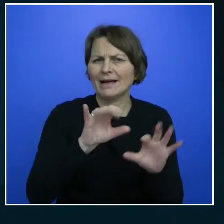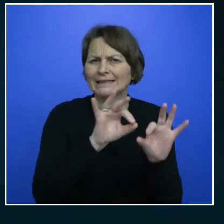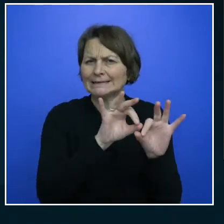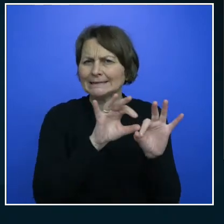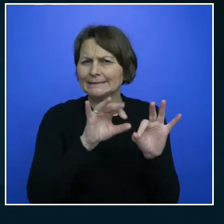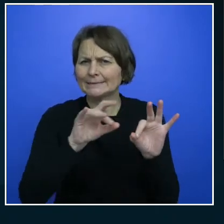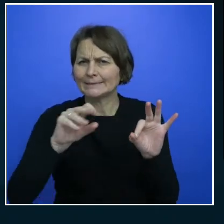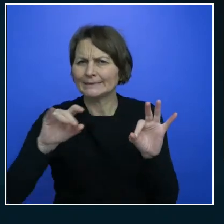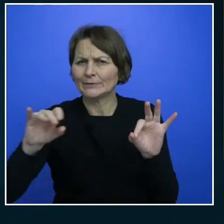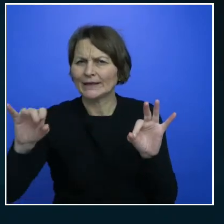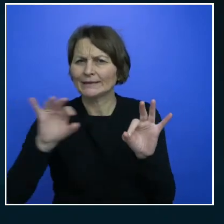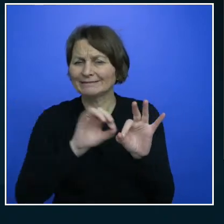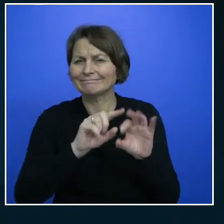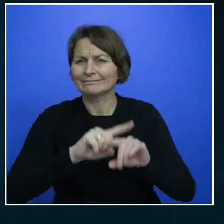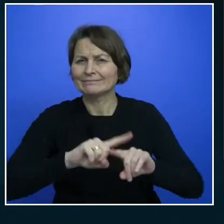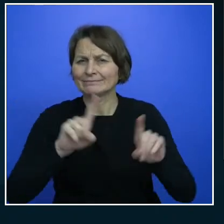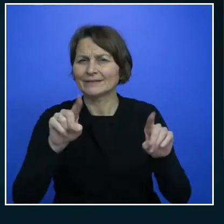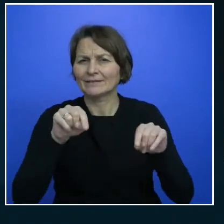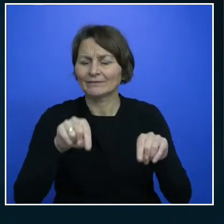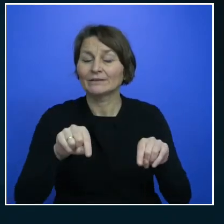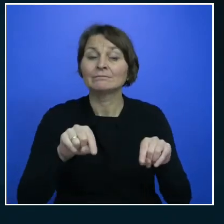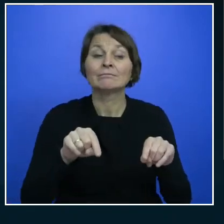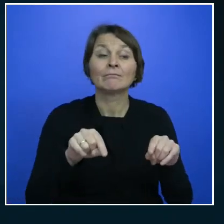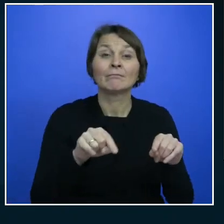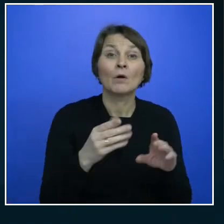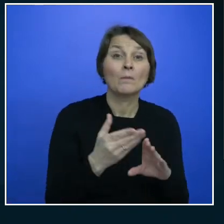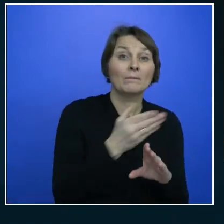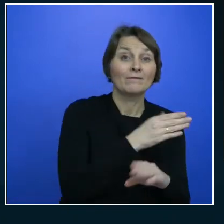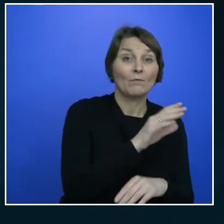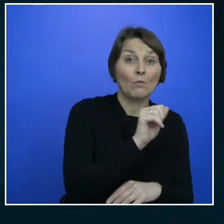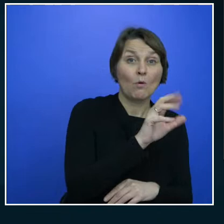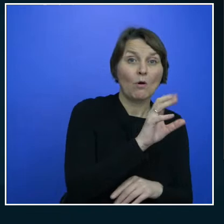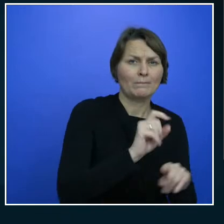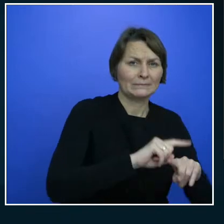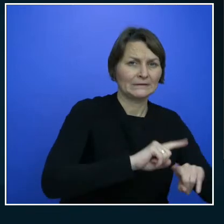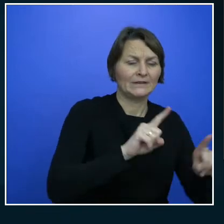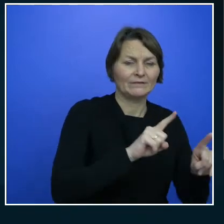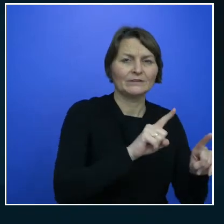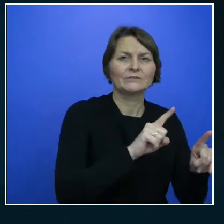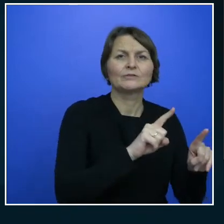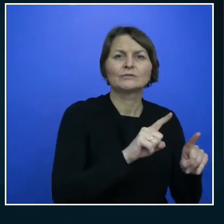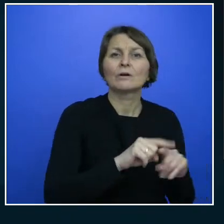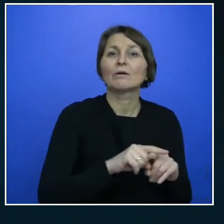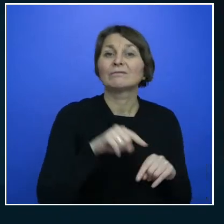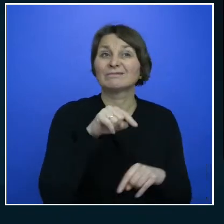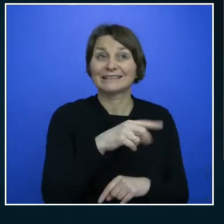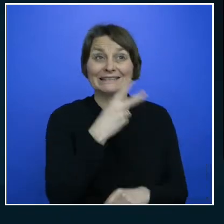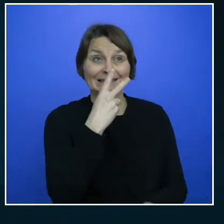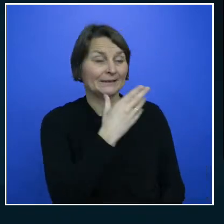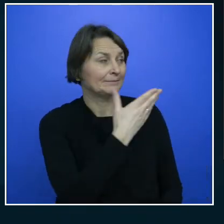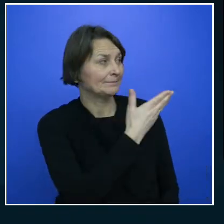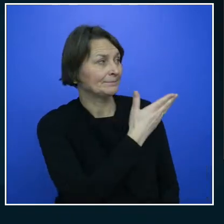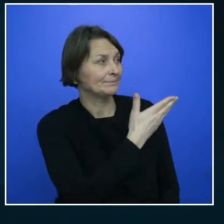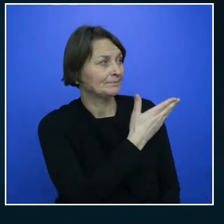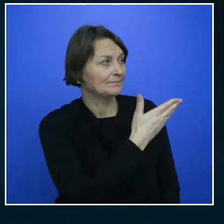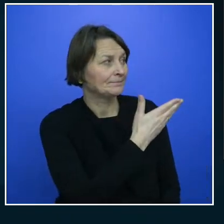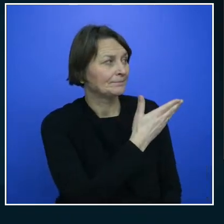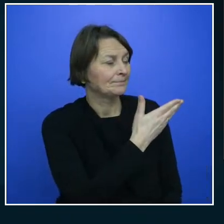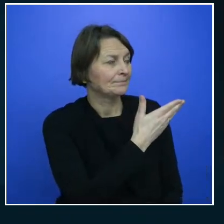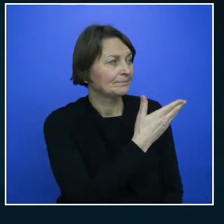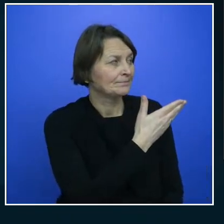ARM template. So if I do now a control space, I get an overview of the